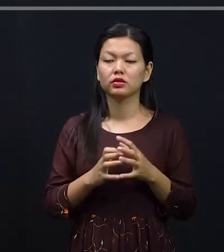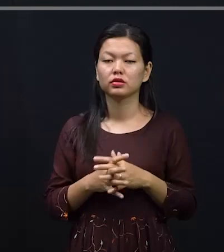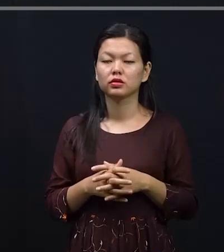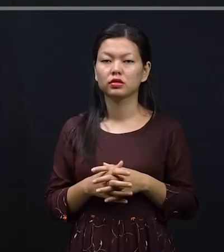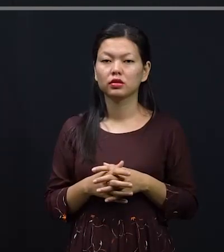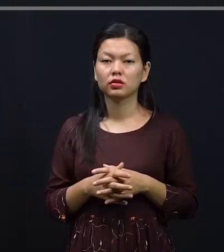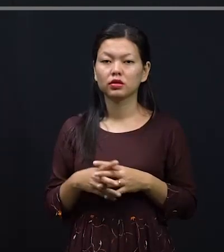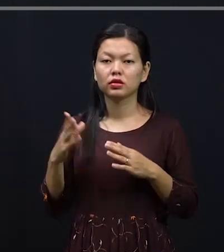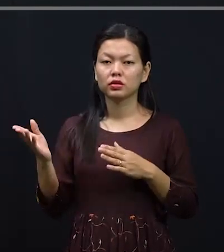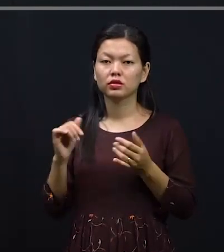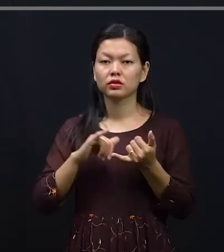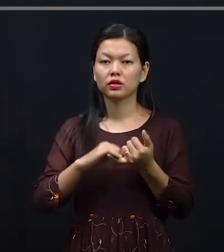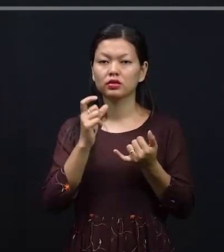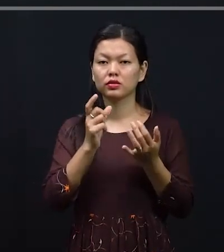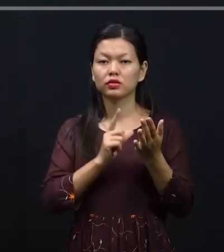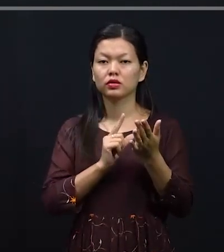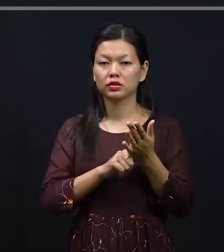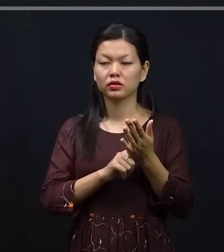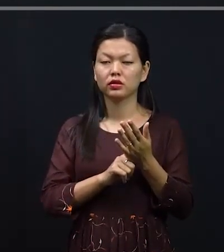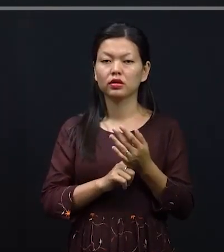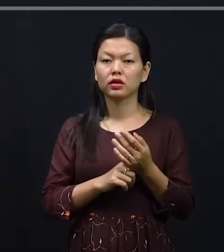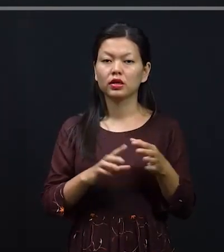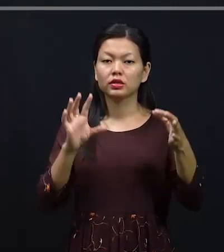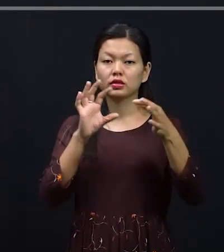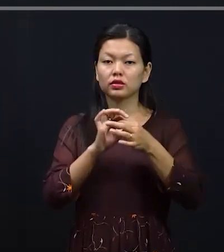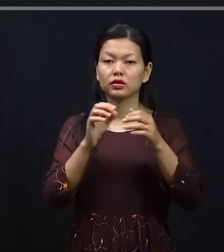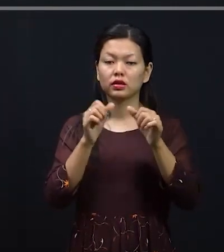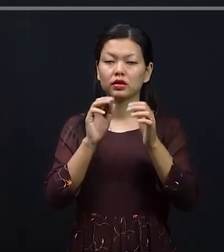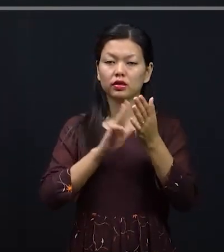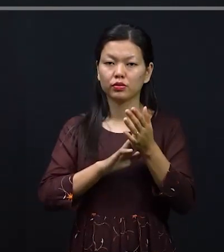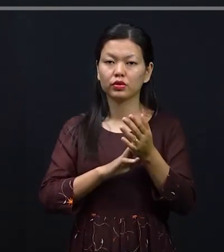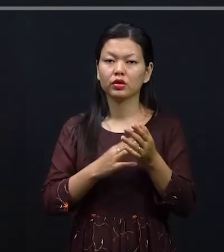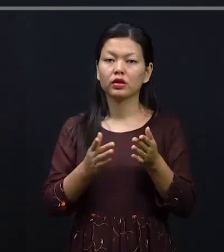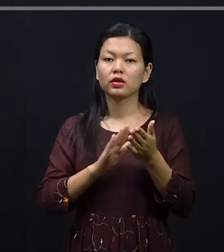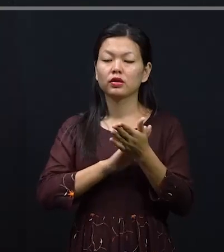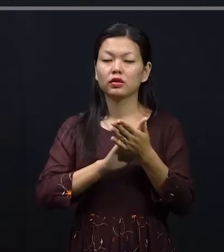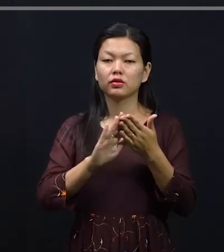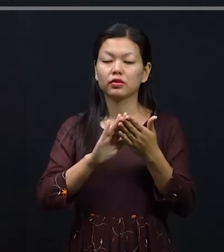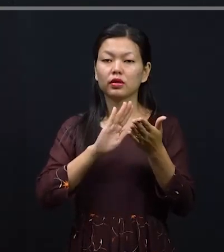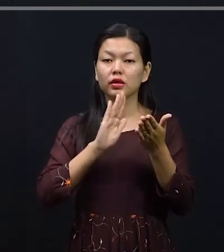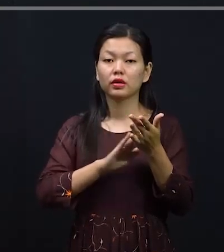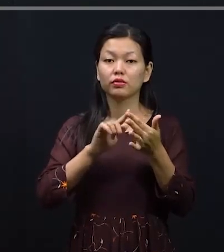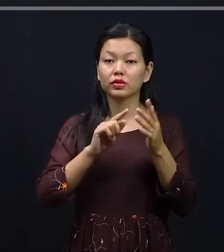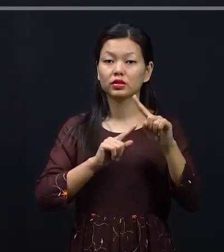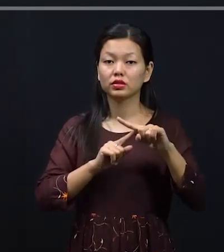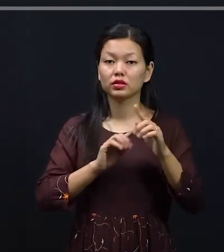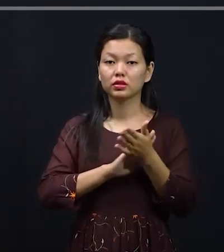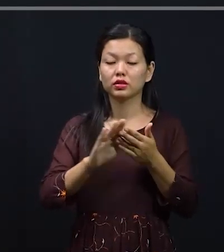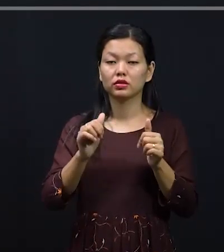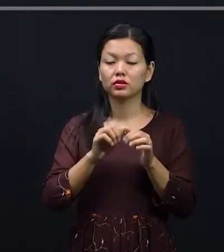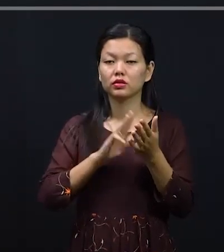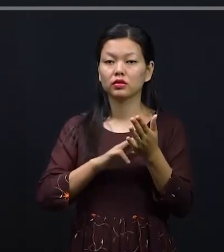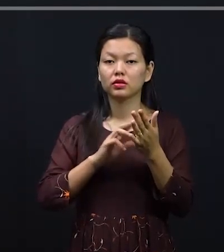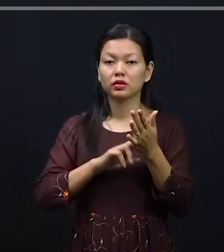this sulfur is a constituent of the amino acid methionine and cysteine. So Hersey and Chess use